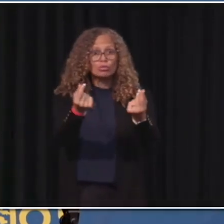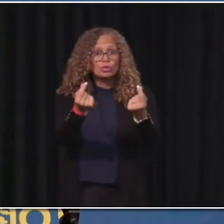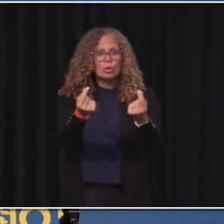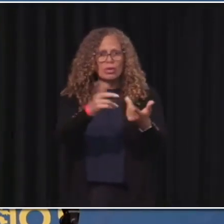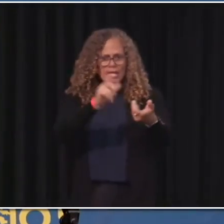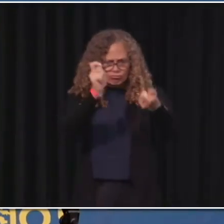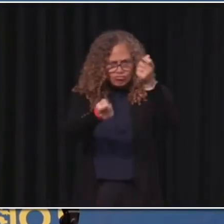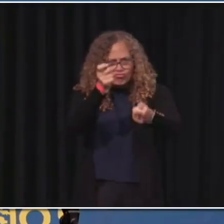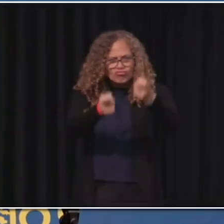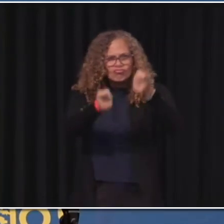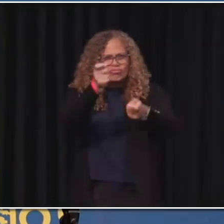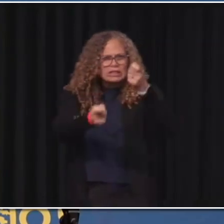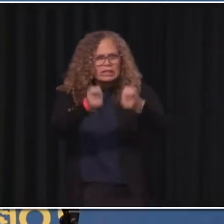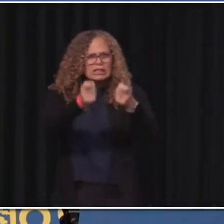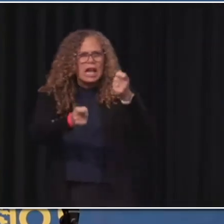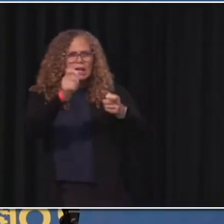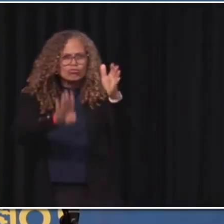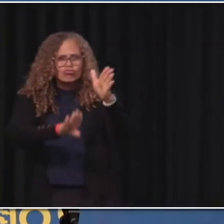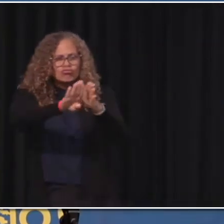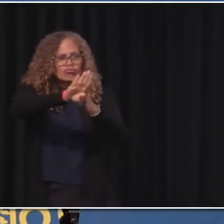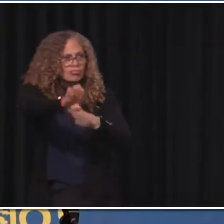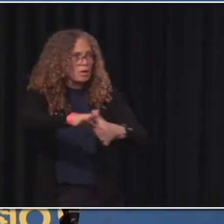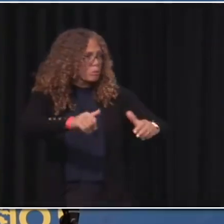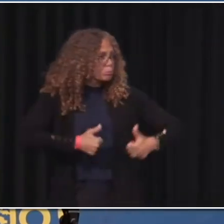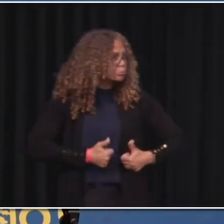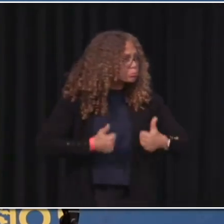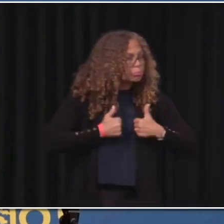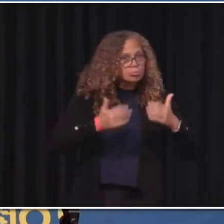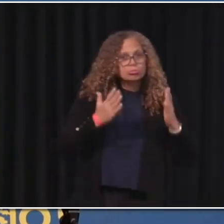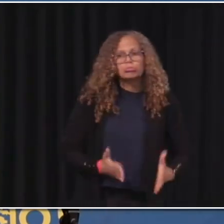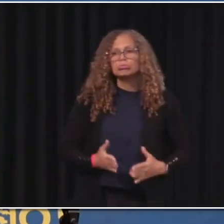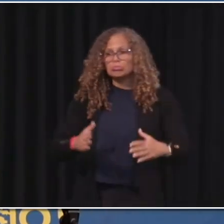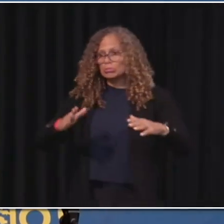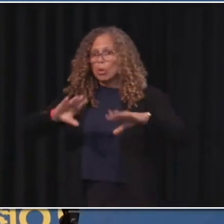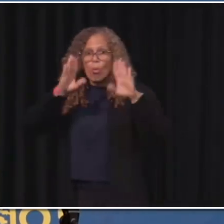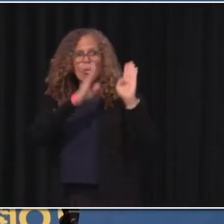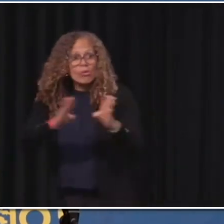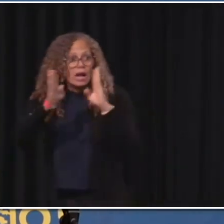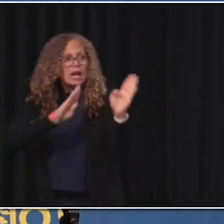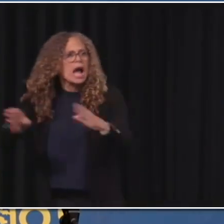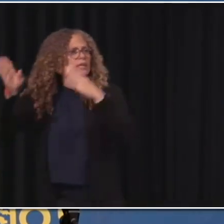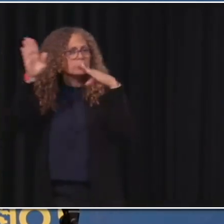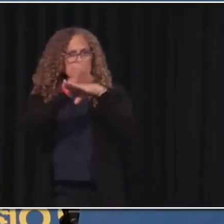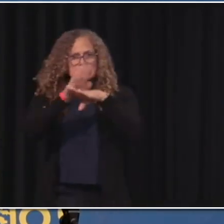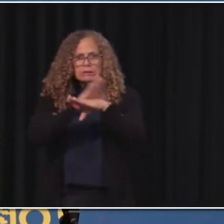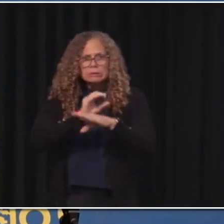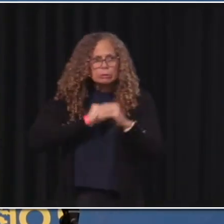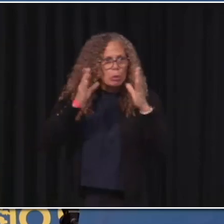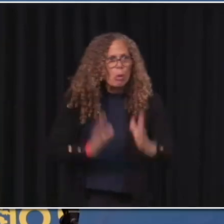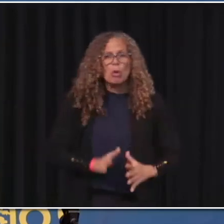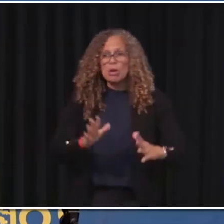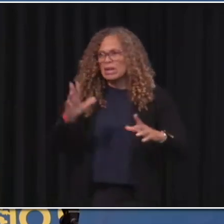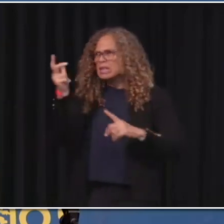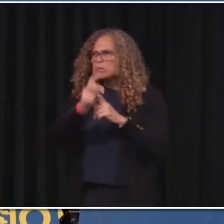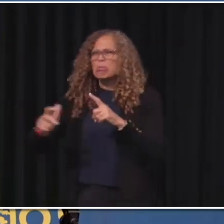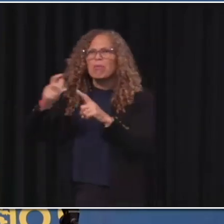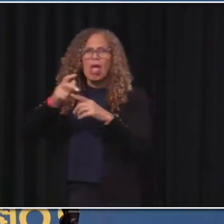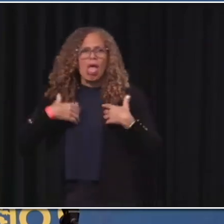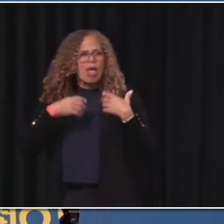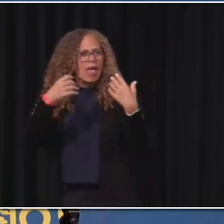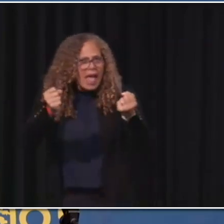chapter: residents, organizers, small business owners, public health champions,